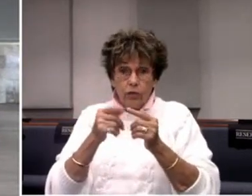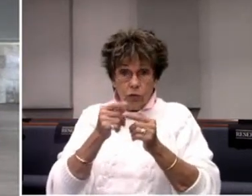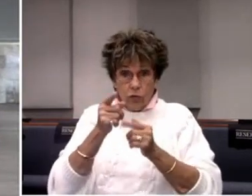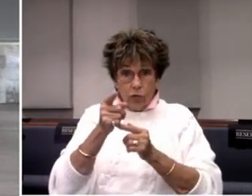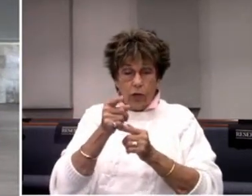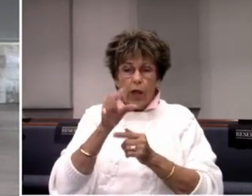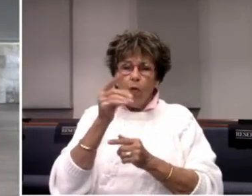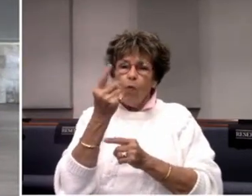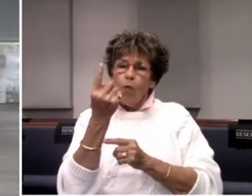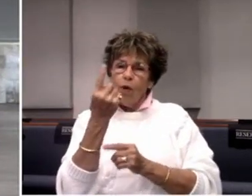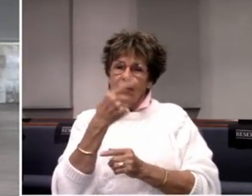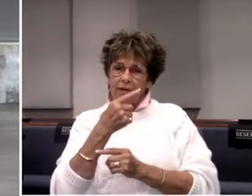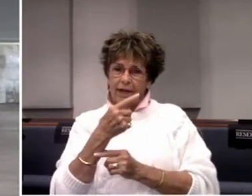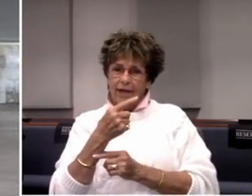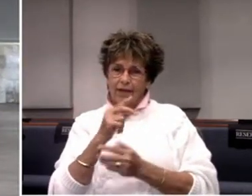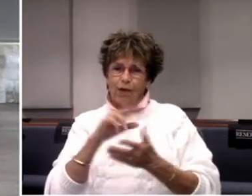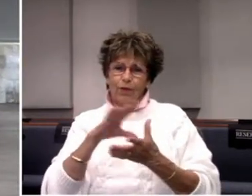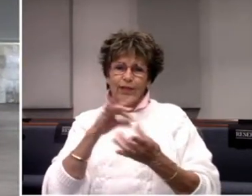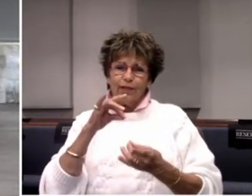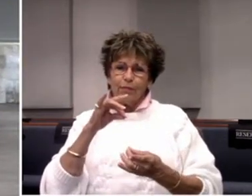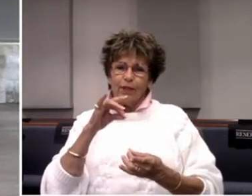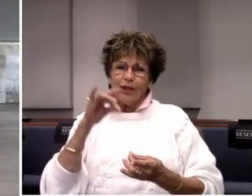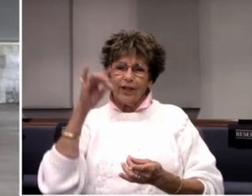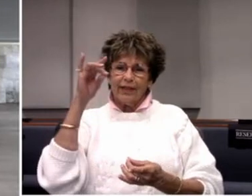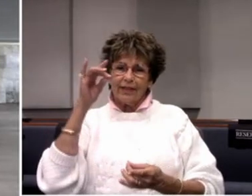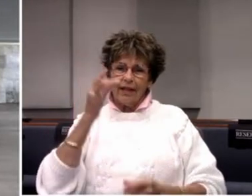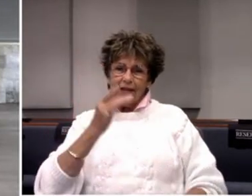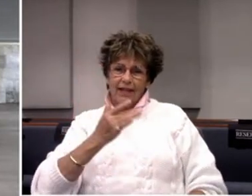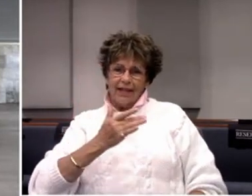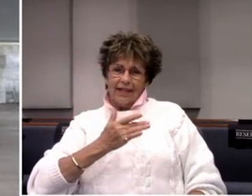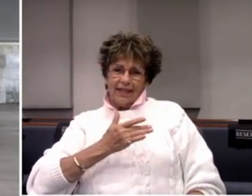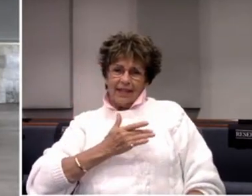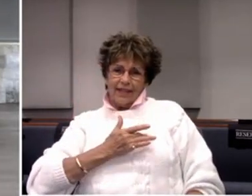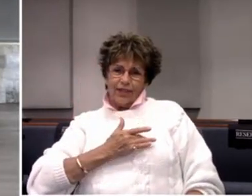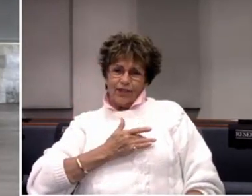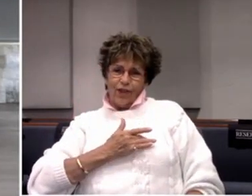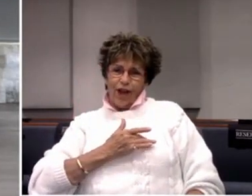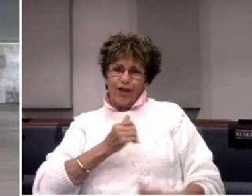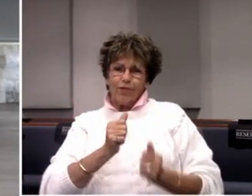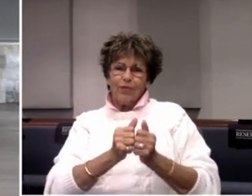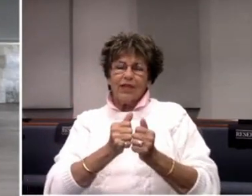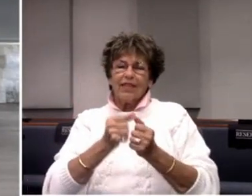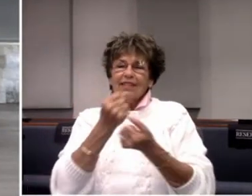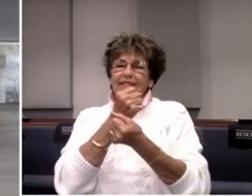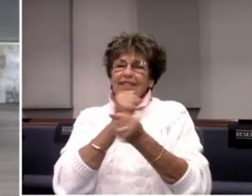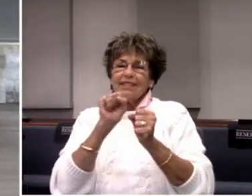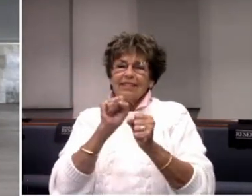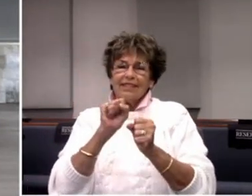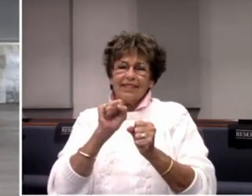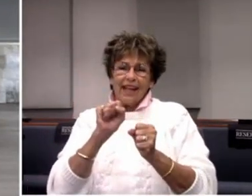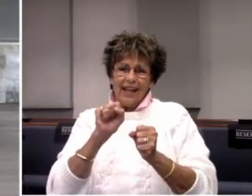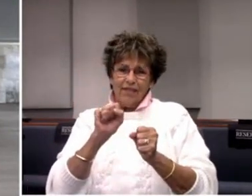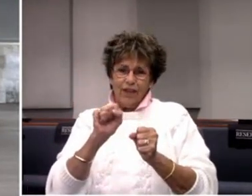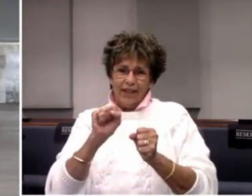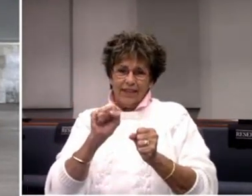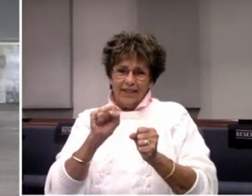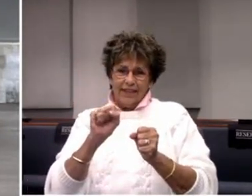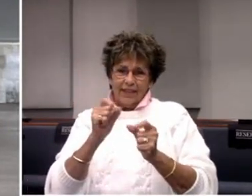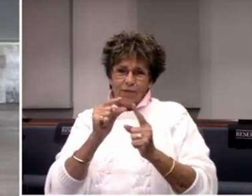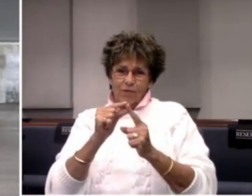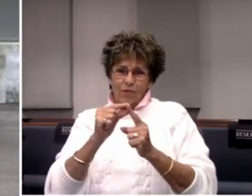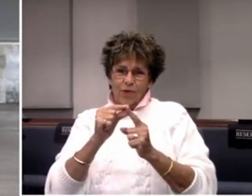day the Holy Spirit of God touched your heart and you came to the saving knowledge of the Lord Jesus. Now, we would never tell you you were a pain in